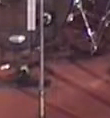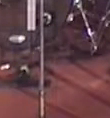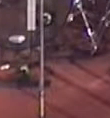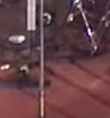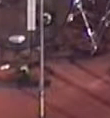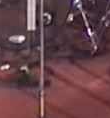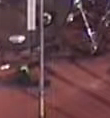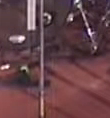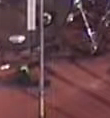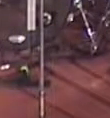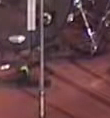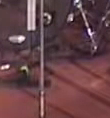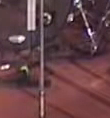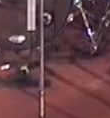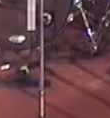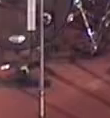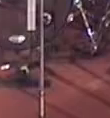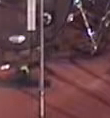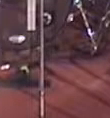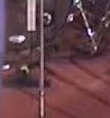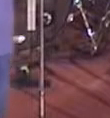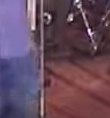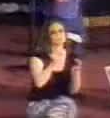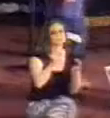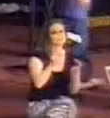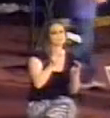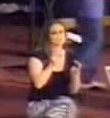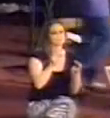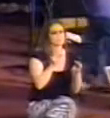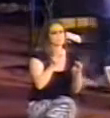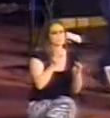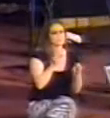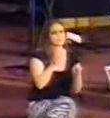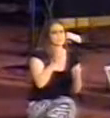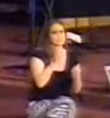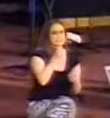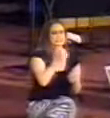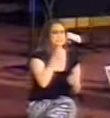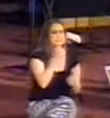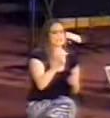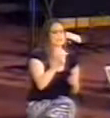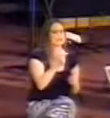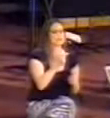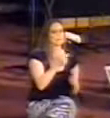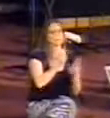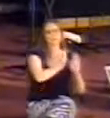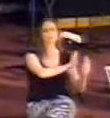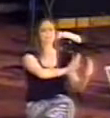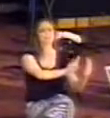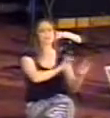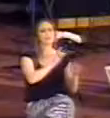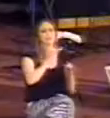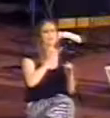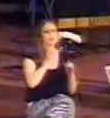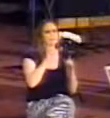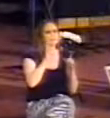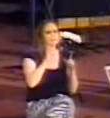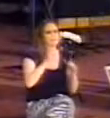know, keep that dust away from me. Oh, keep that smell from me. Oh, keep them children, them loud children away from